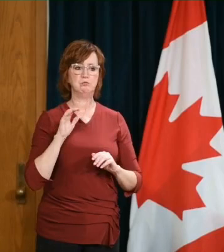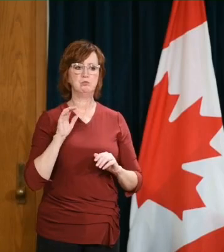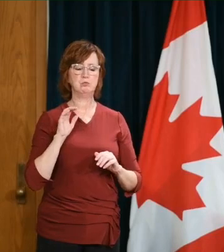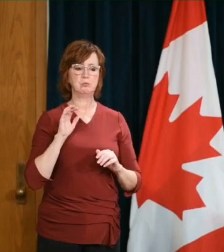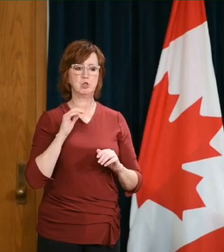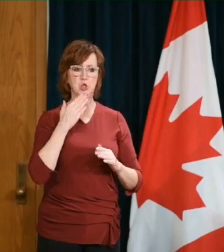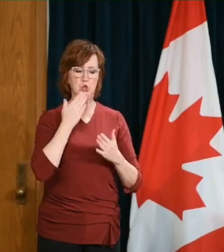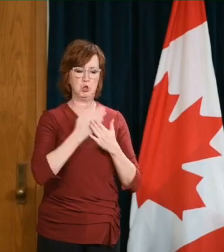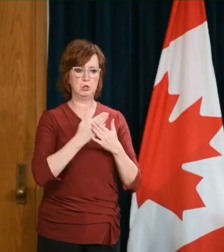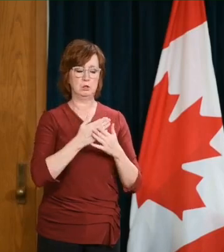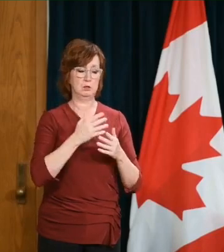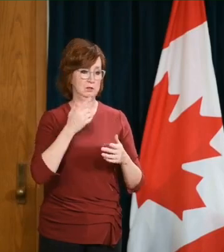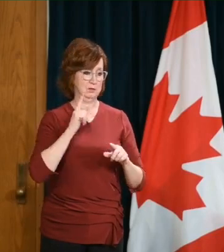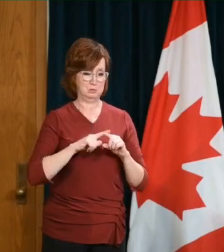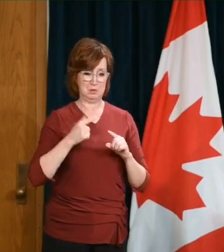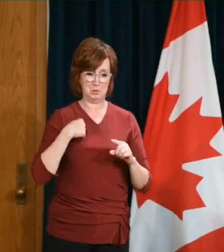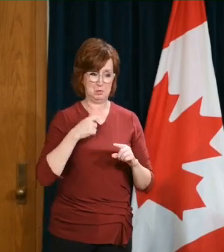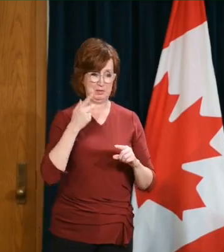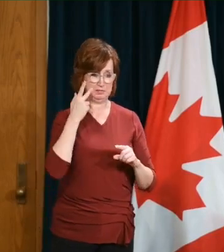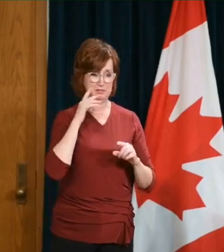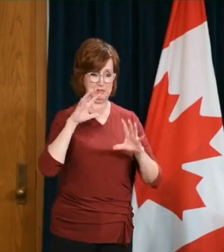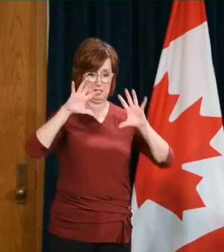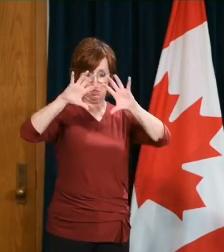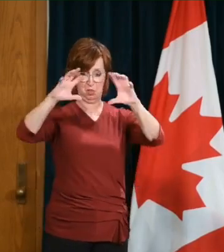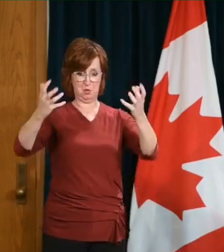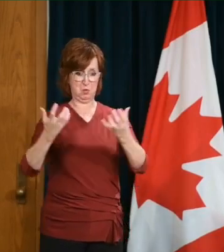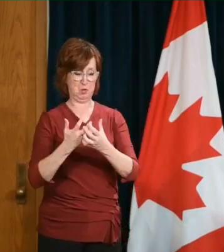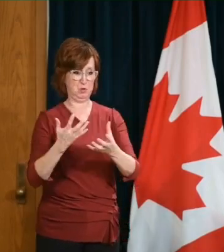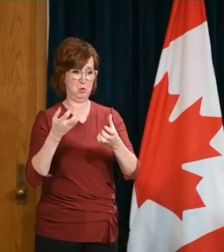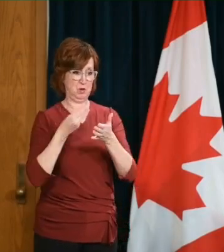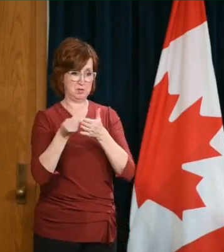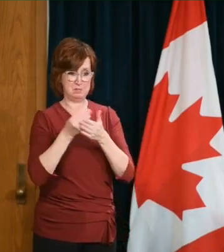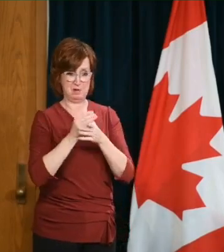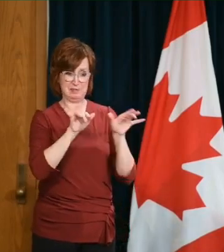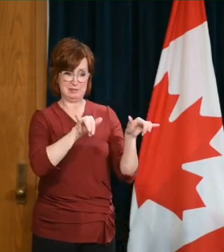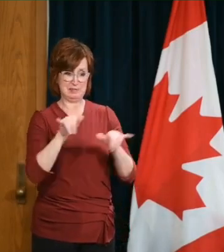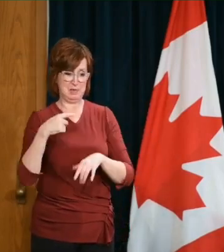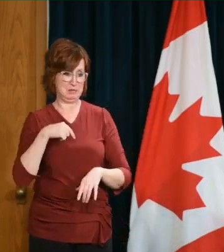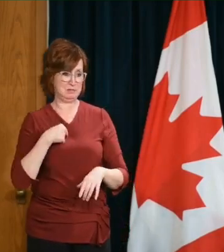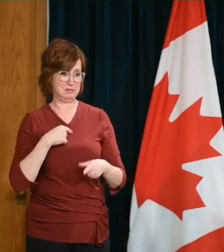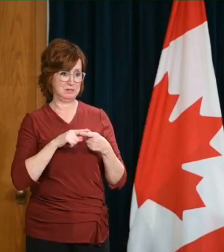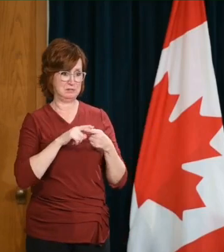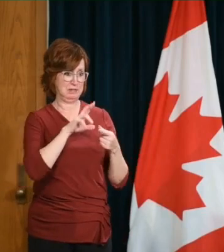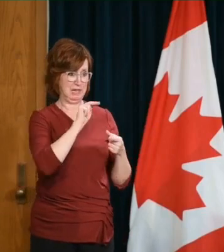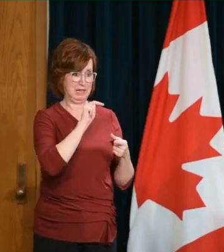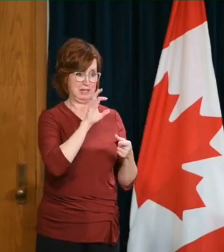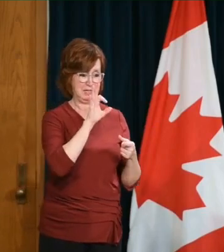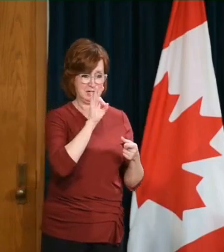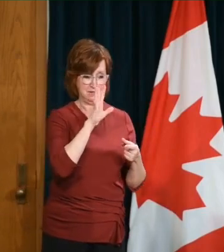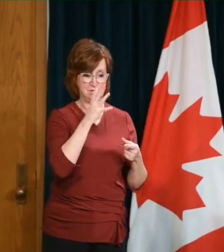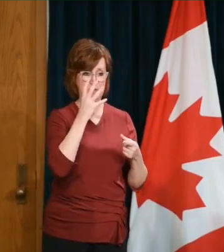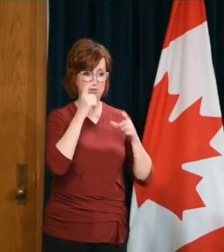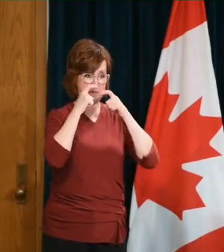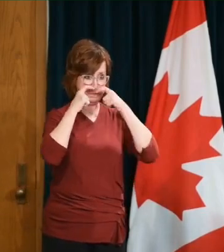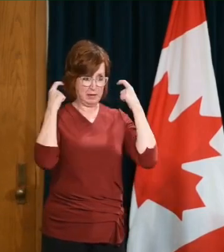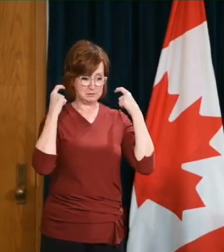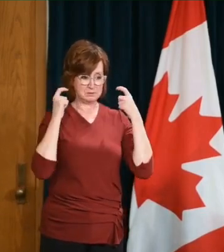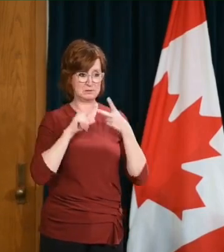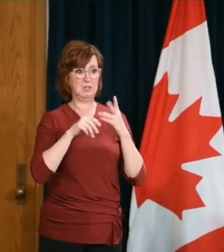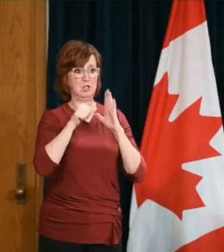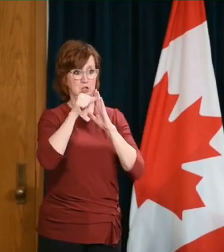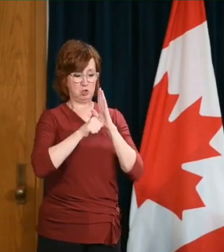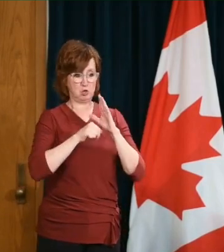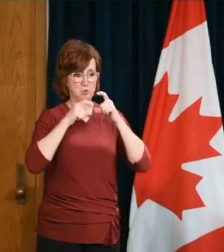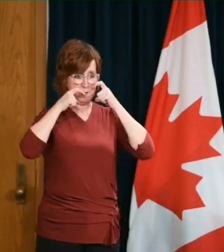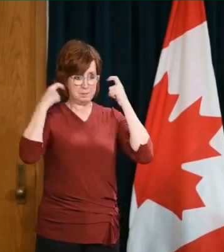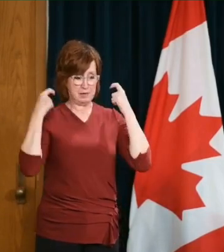every jurisdiction in the world is looking for the very same things. They're looking for N95 masks. They're looking for other surgical masks. They're looking for gloves.